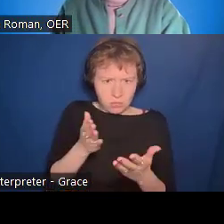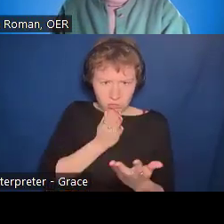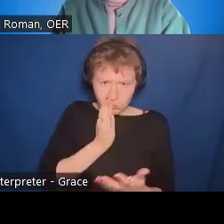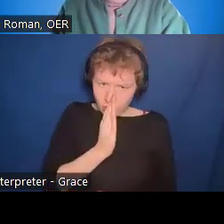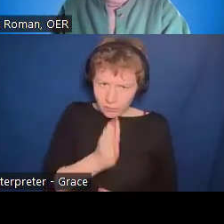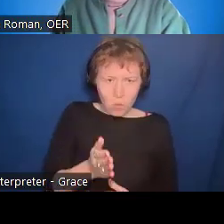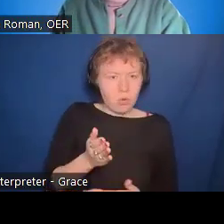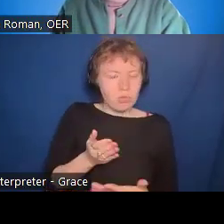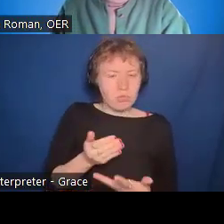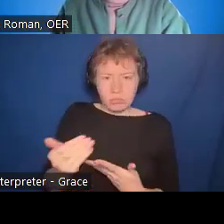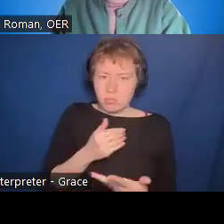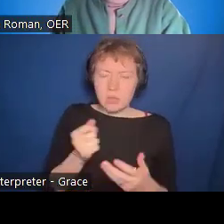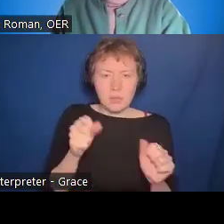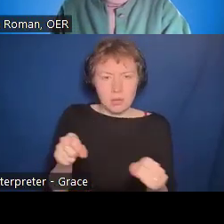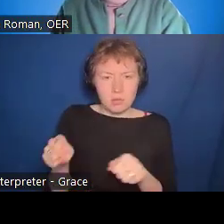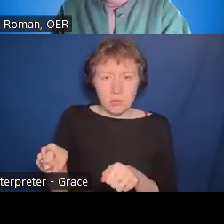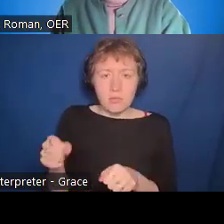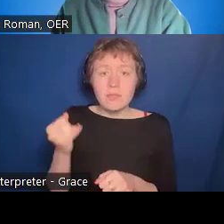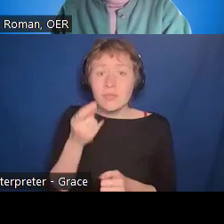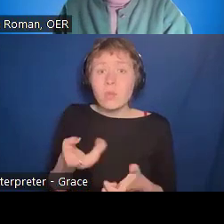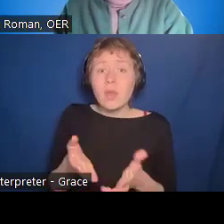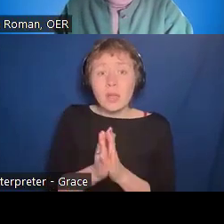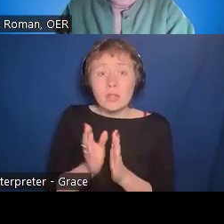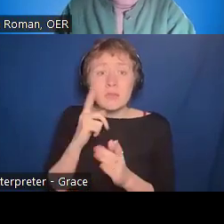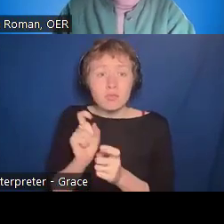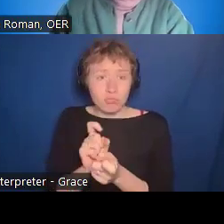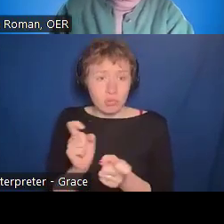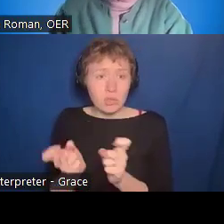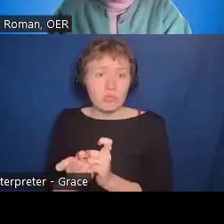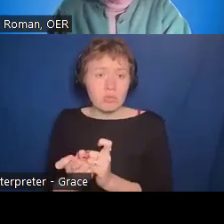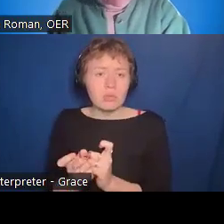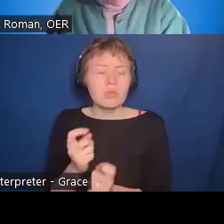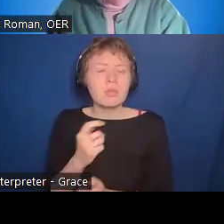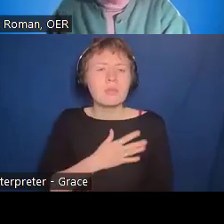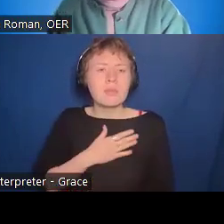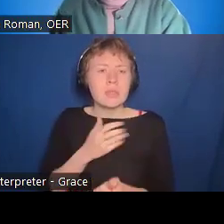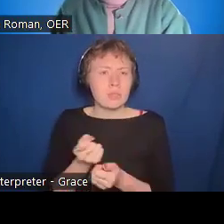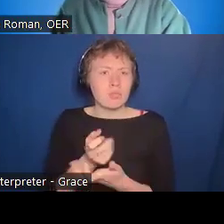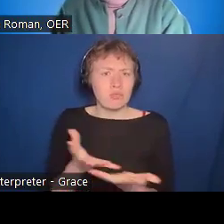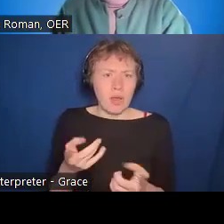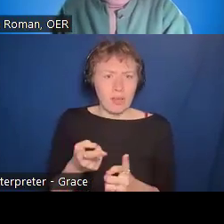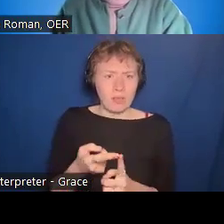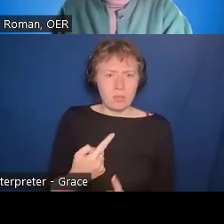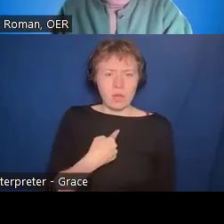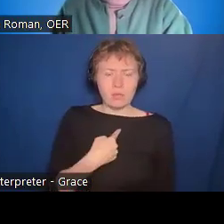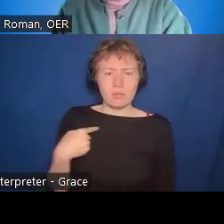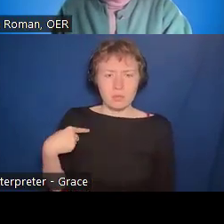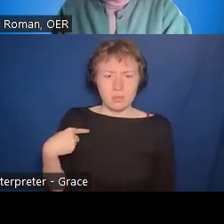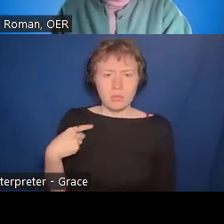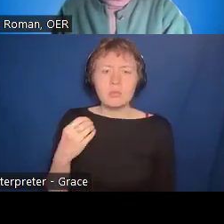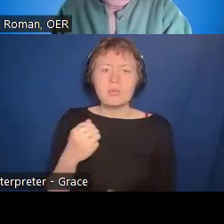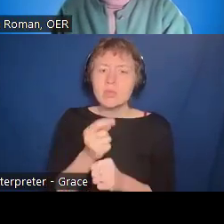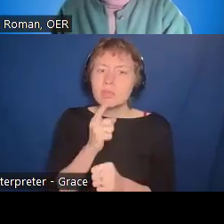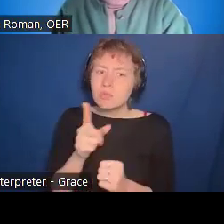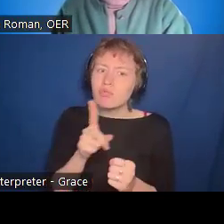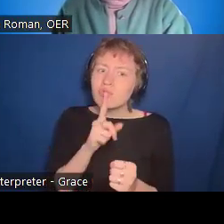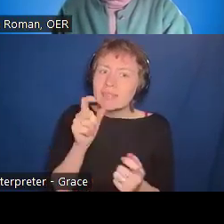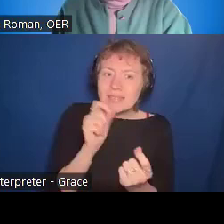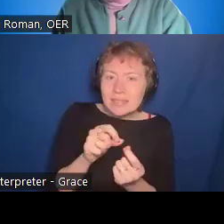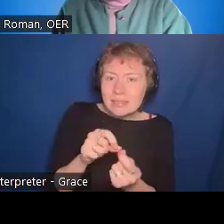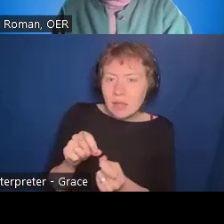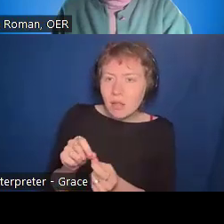for changes, we ask that you provide those to us. and that they are very detailed and